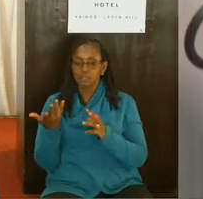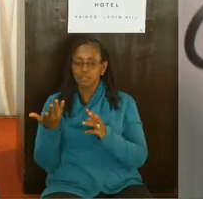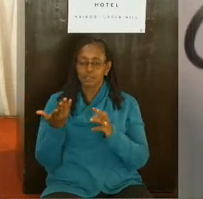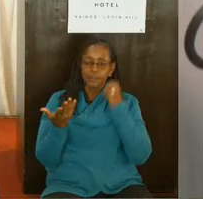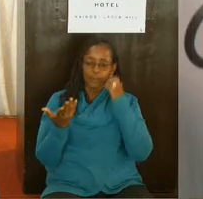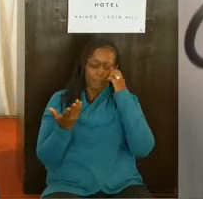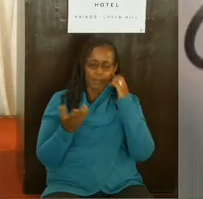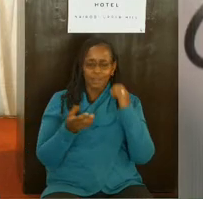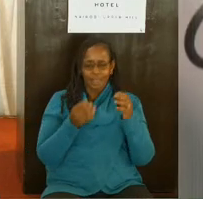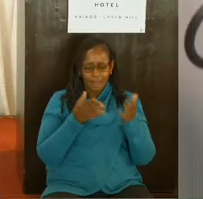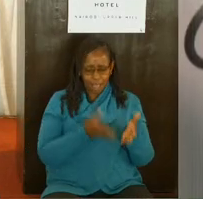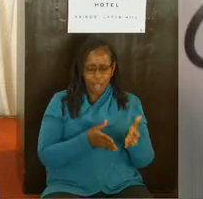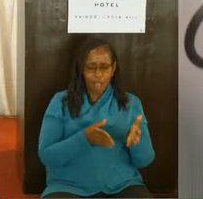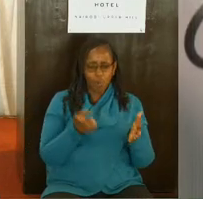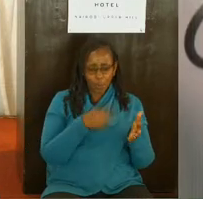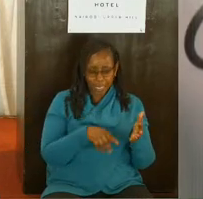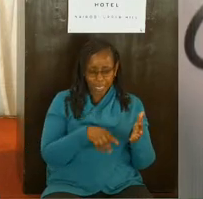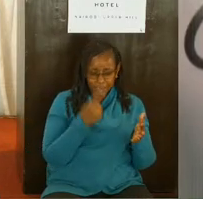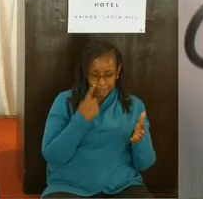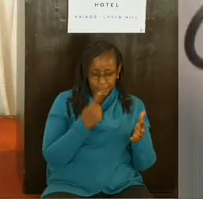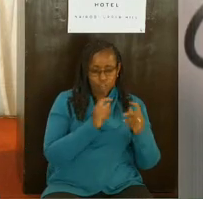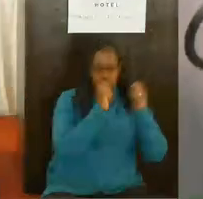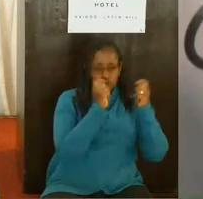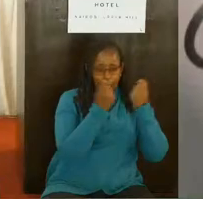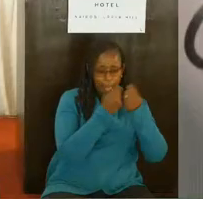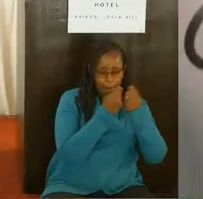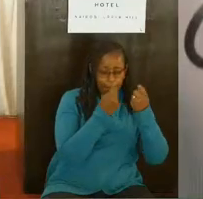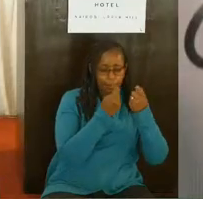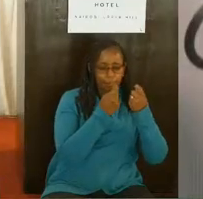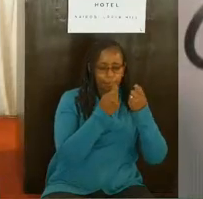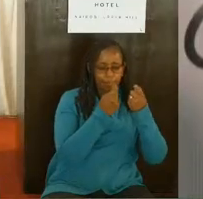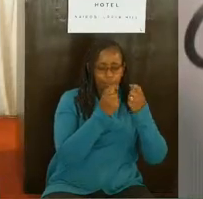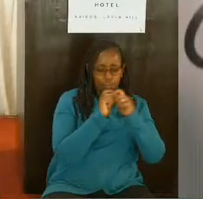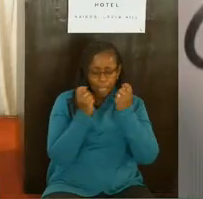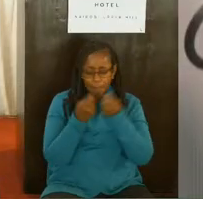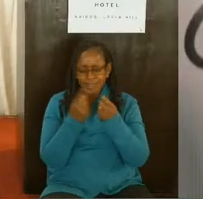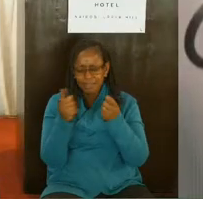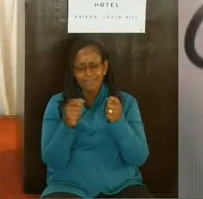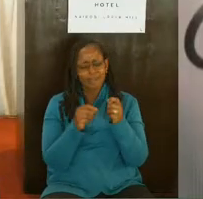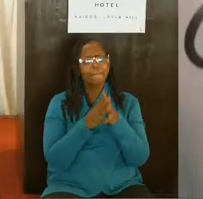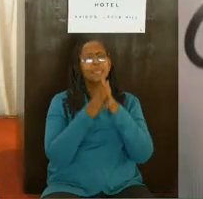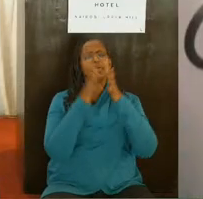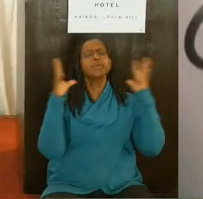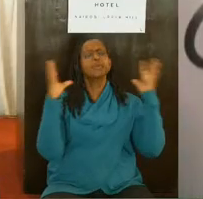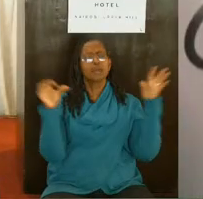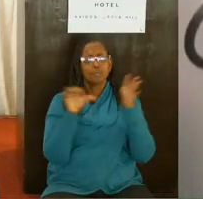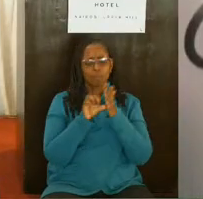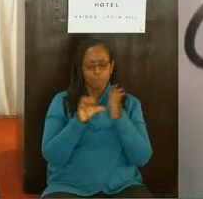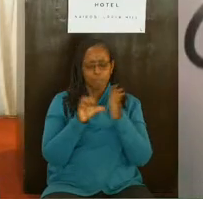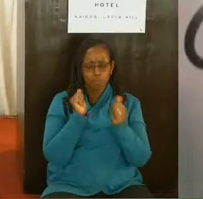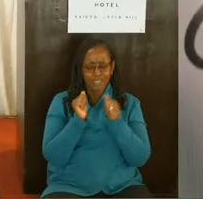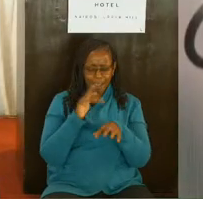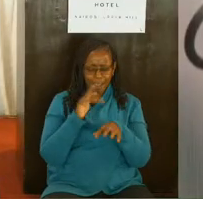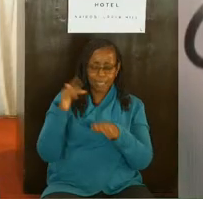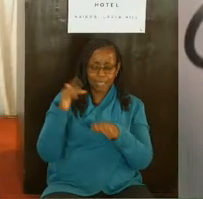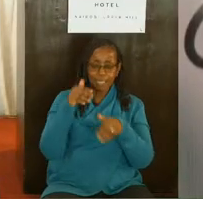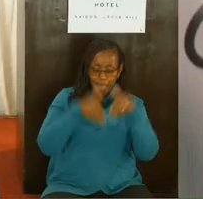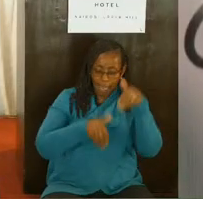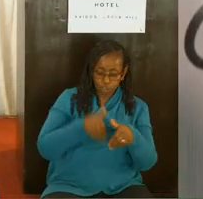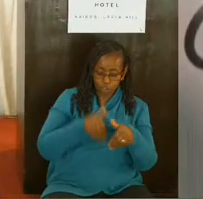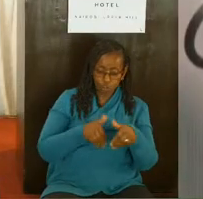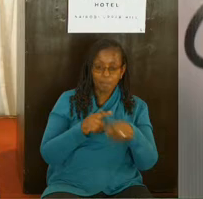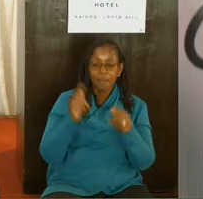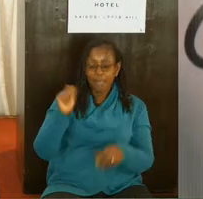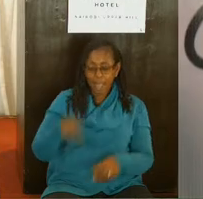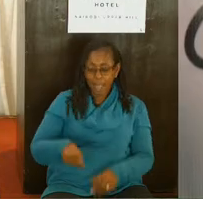age set we are finding tribalism and ethnicity to be a cancer that is affecting probably our democracy and our elections but I can